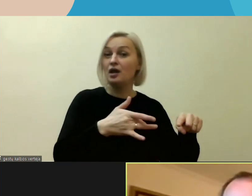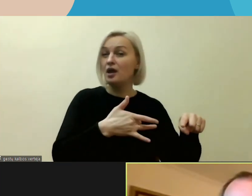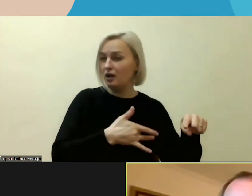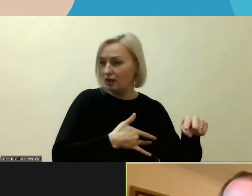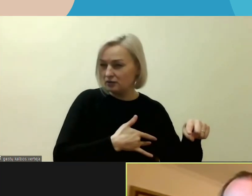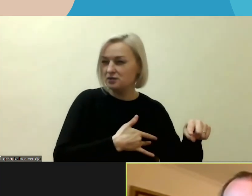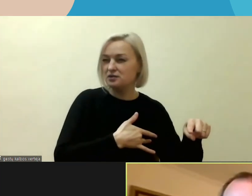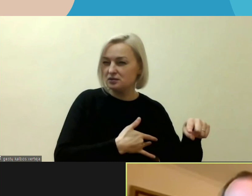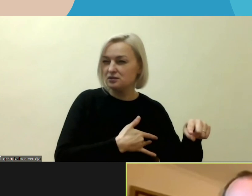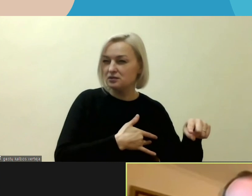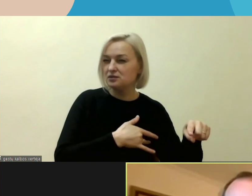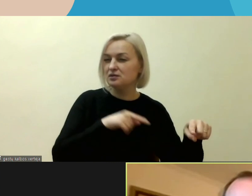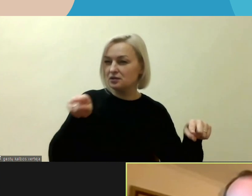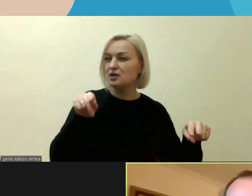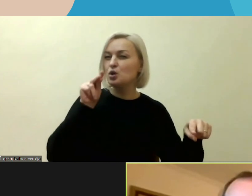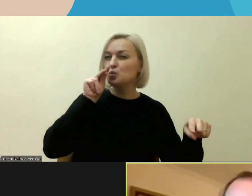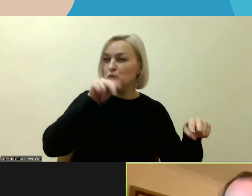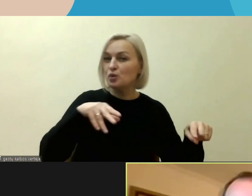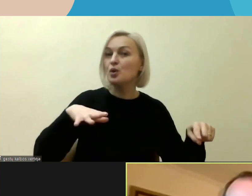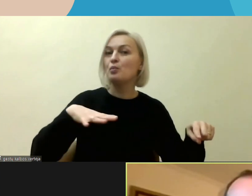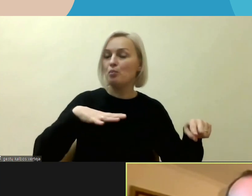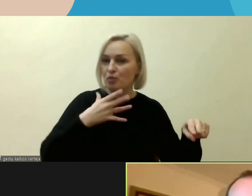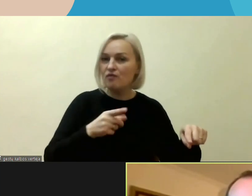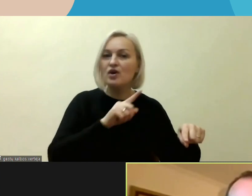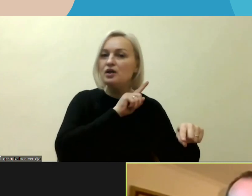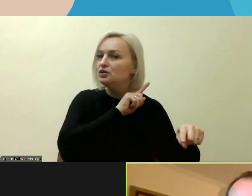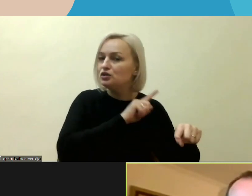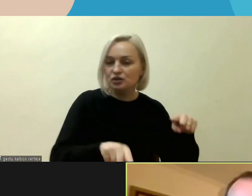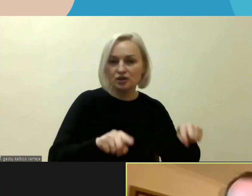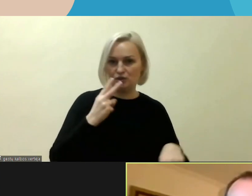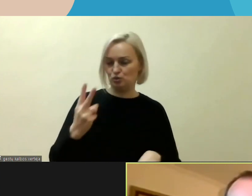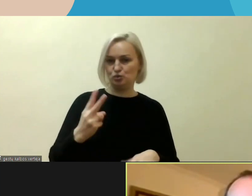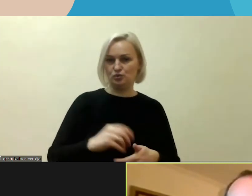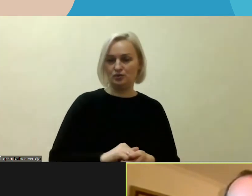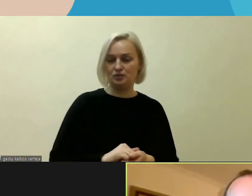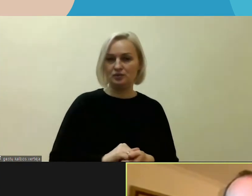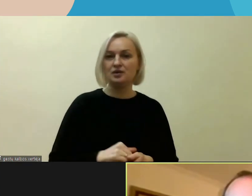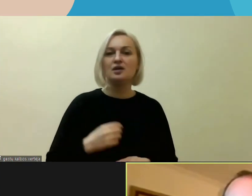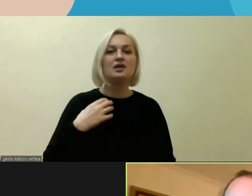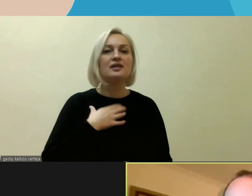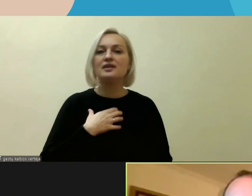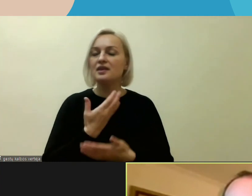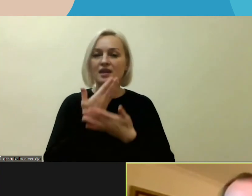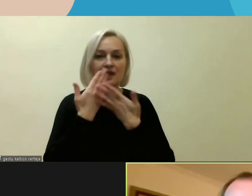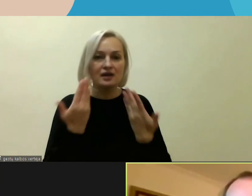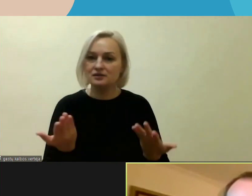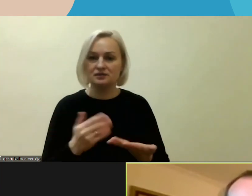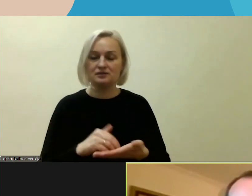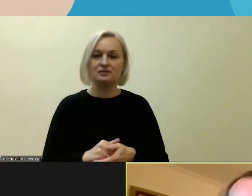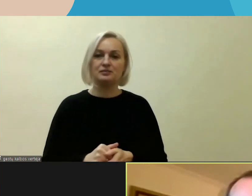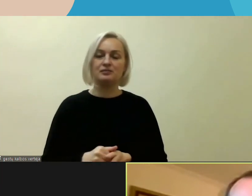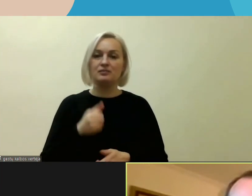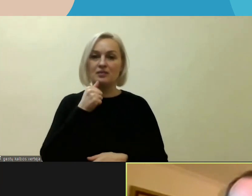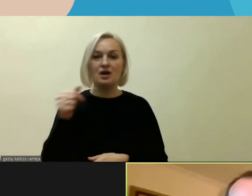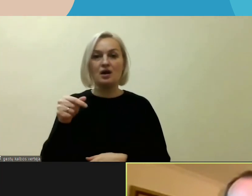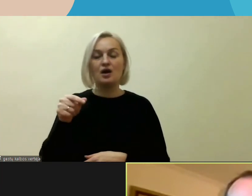hate crime that says that if the victim or anyone else thinks that it is a hate crime, then the suspected element of